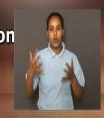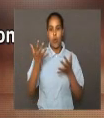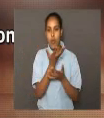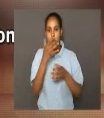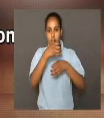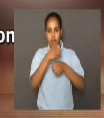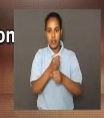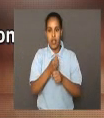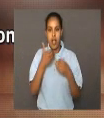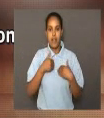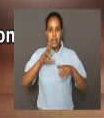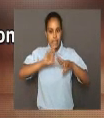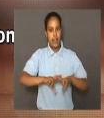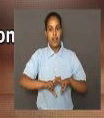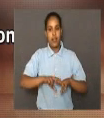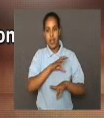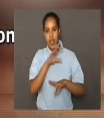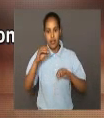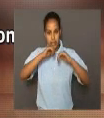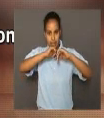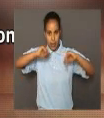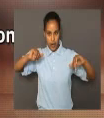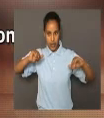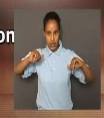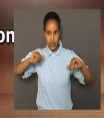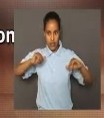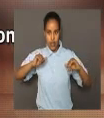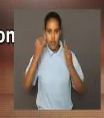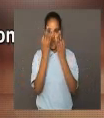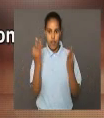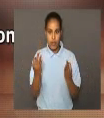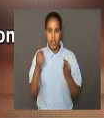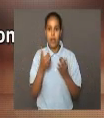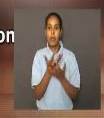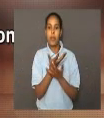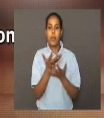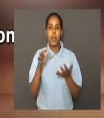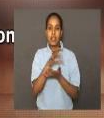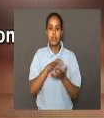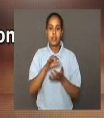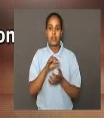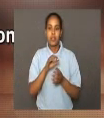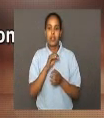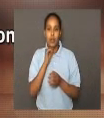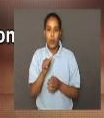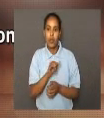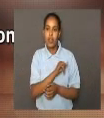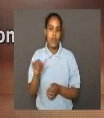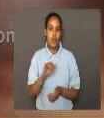components have settled and separated, forming a mixture that is not